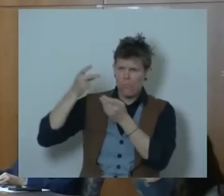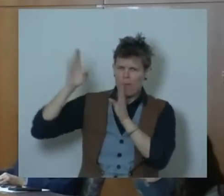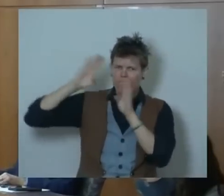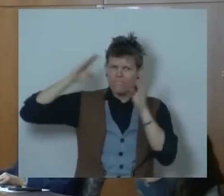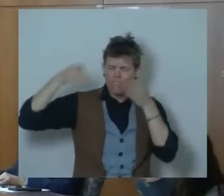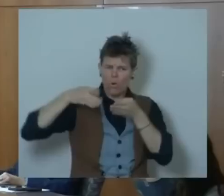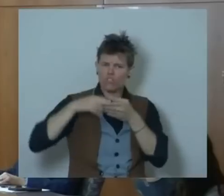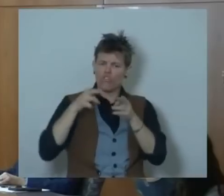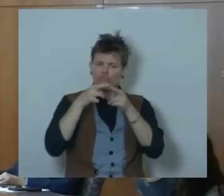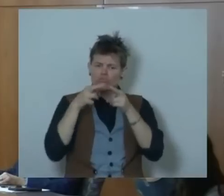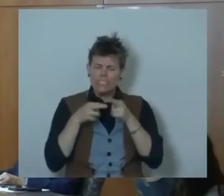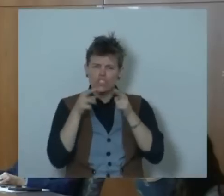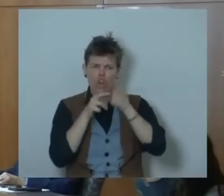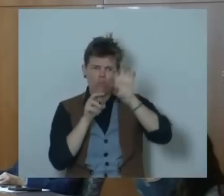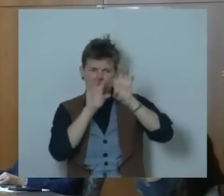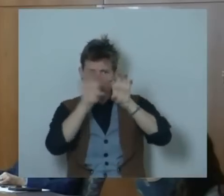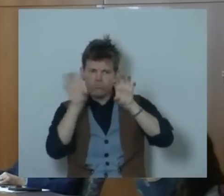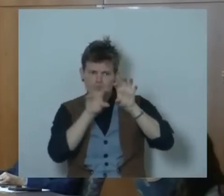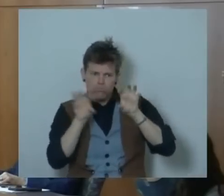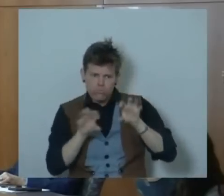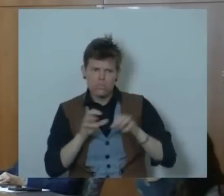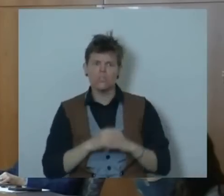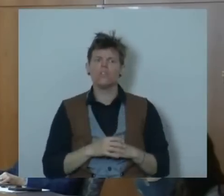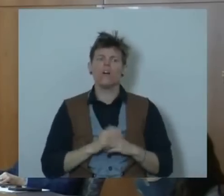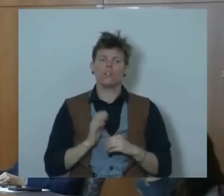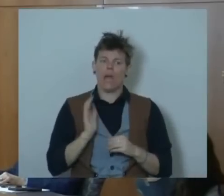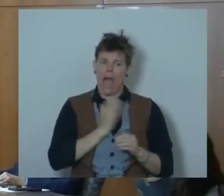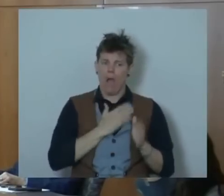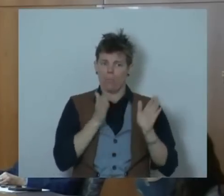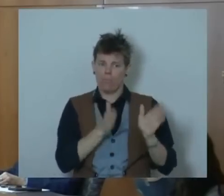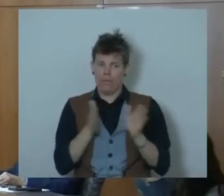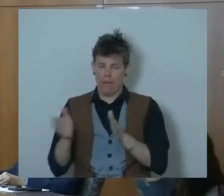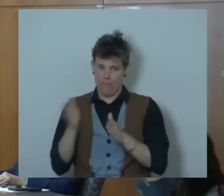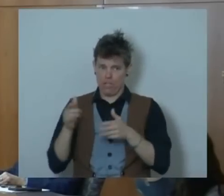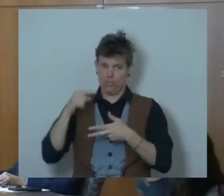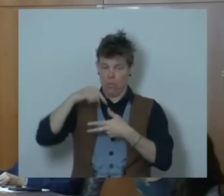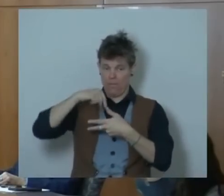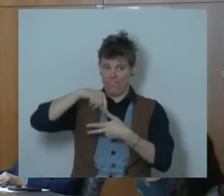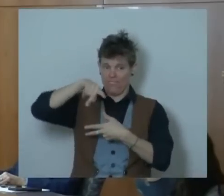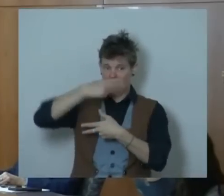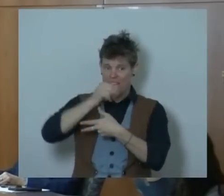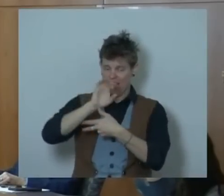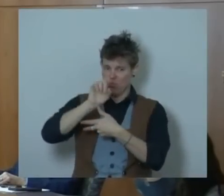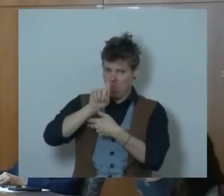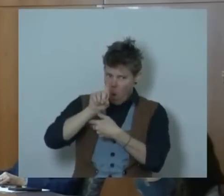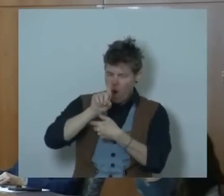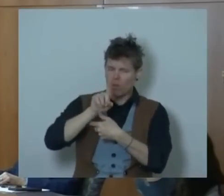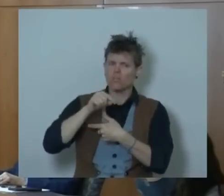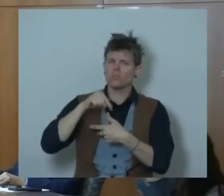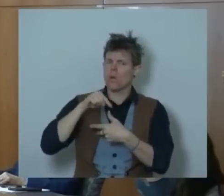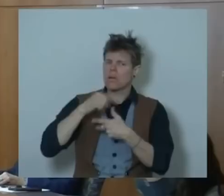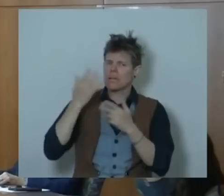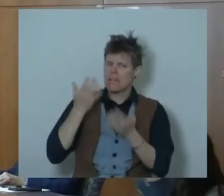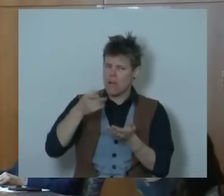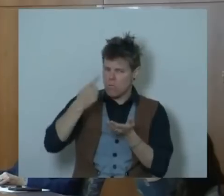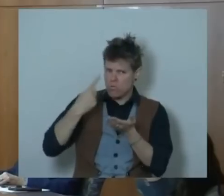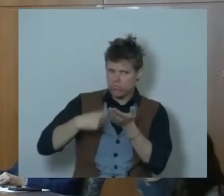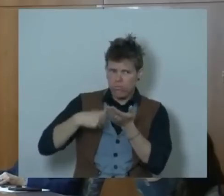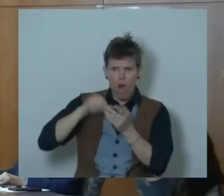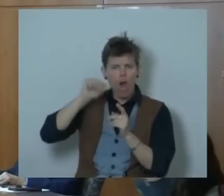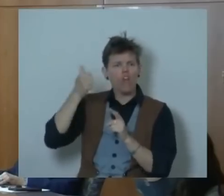in the preparation phase and preparing for phase 1, if she's had any discussions with other surrounding governors and more discussions